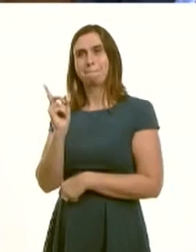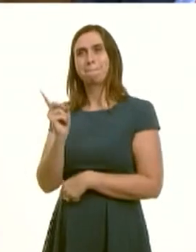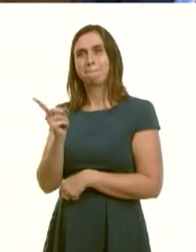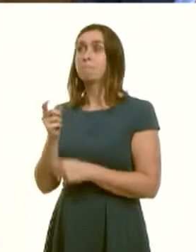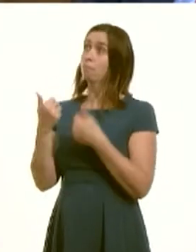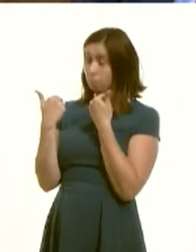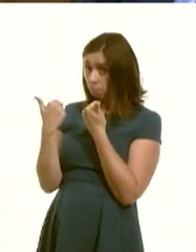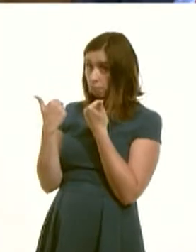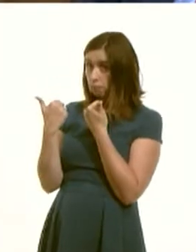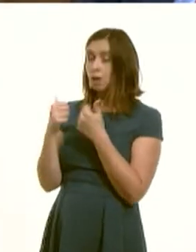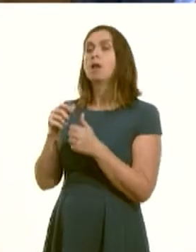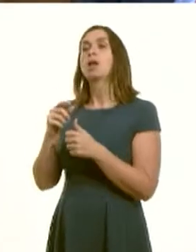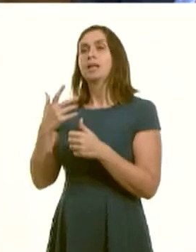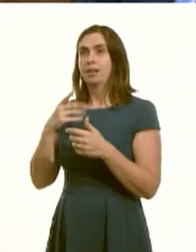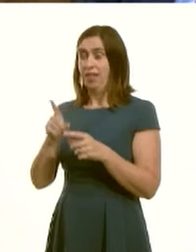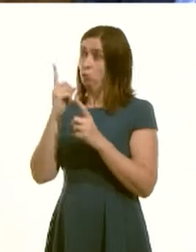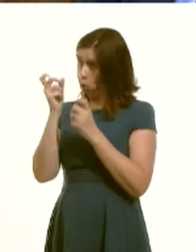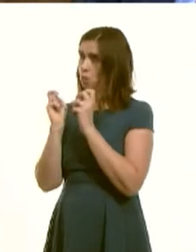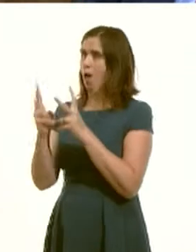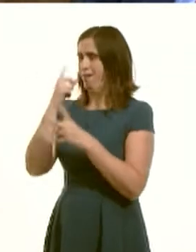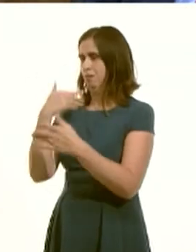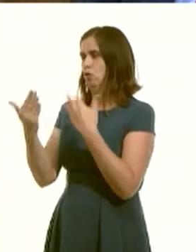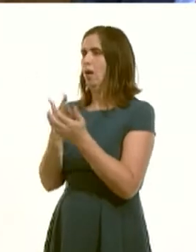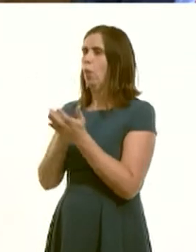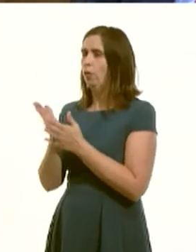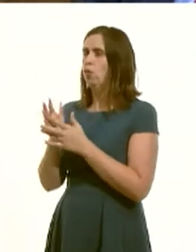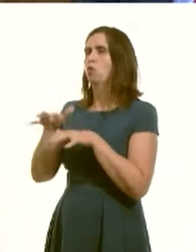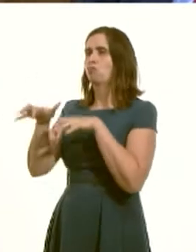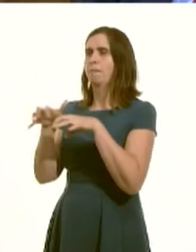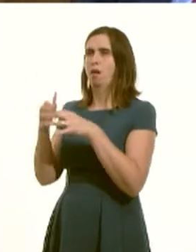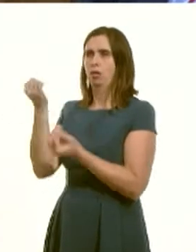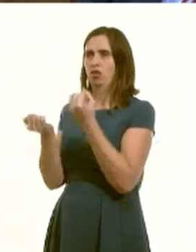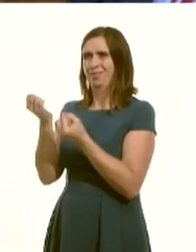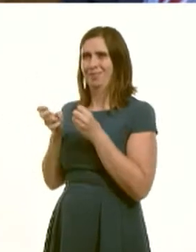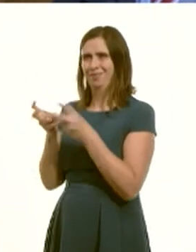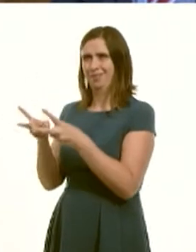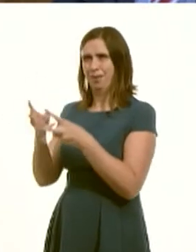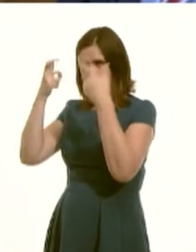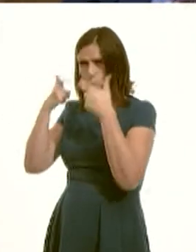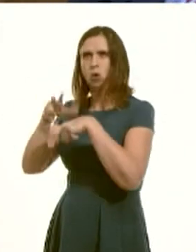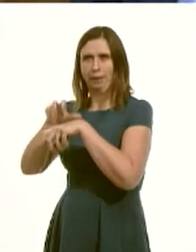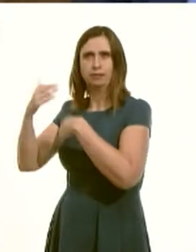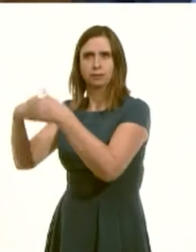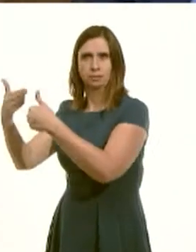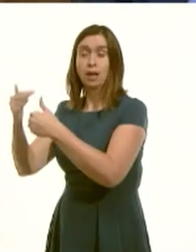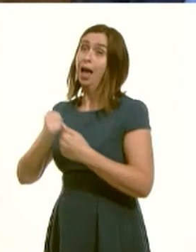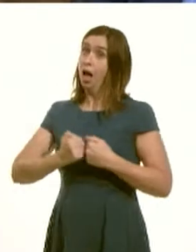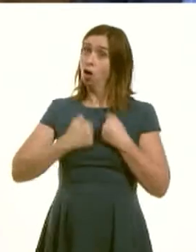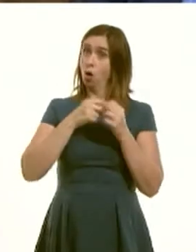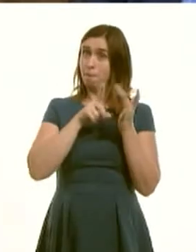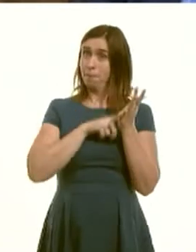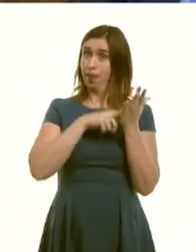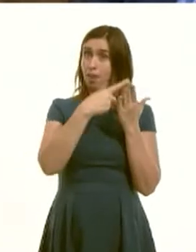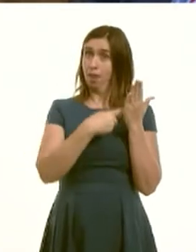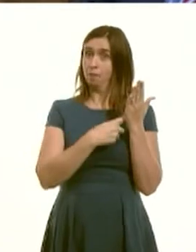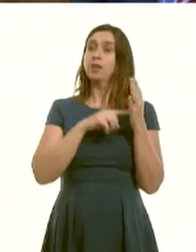of making sure that this issue is dealt with through the criminal justice system. However, in terms of our own bill, the Gender-Based